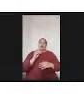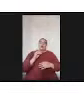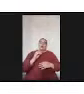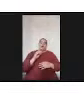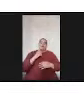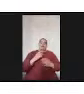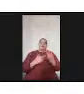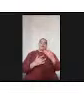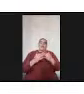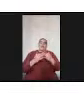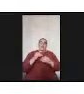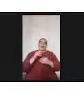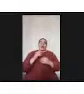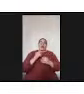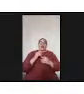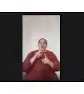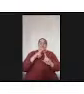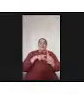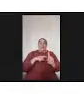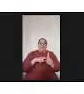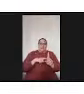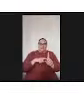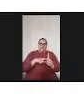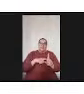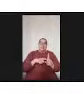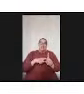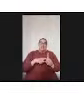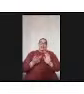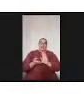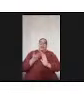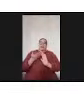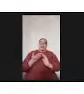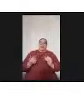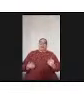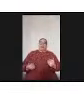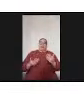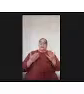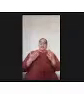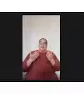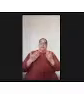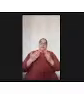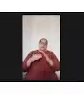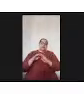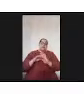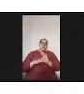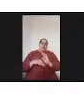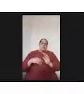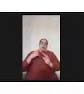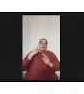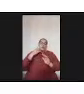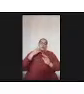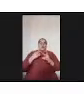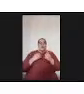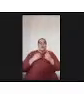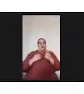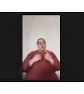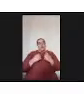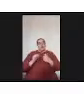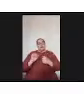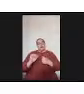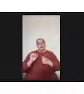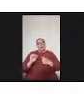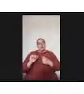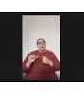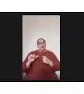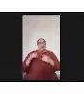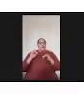fire compliance and upgrade of services program, of which I believe it's one of the very